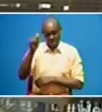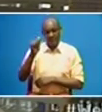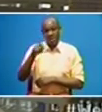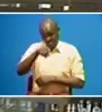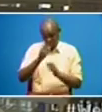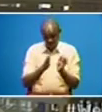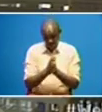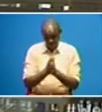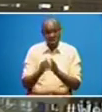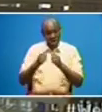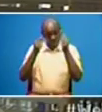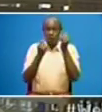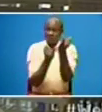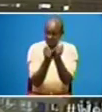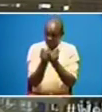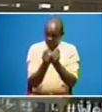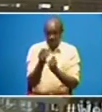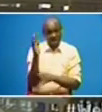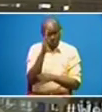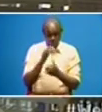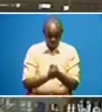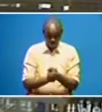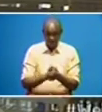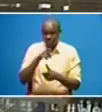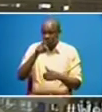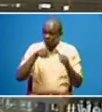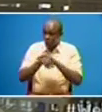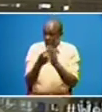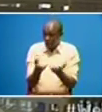the Emirates Cup on Saturday afternoon. It rained gold in North London, but there were